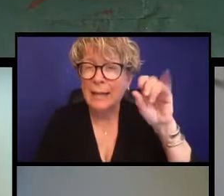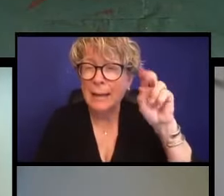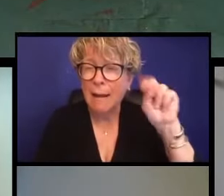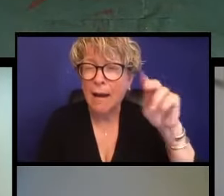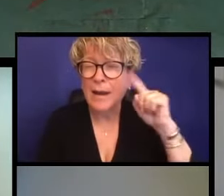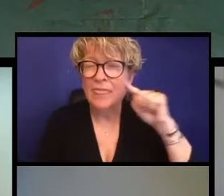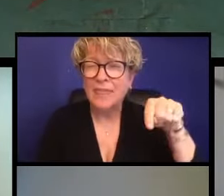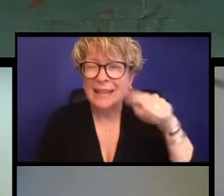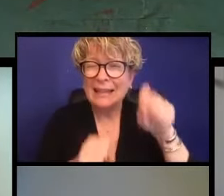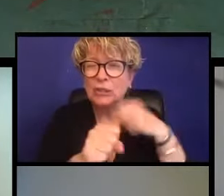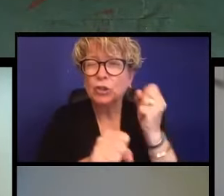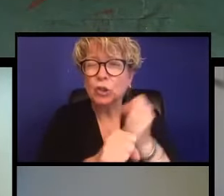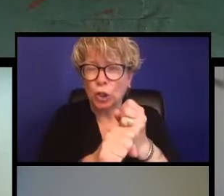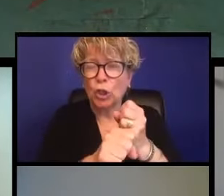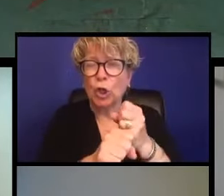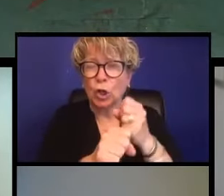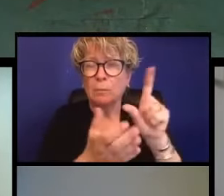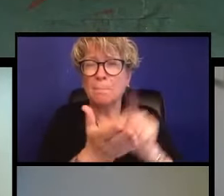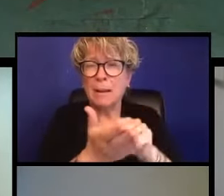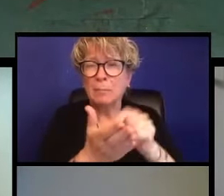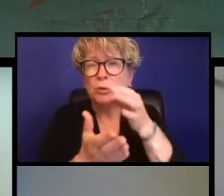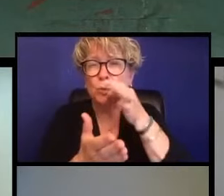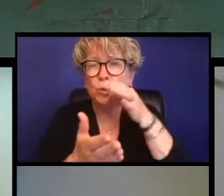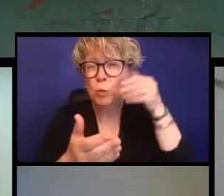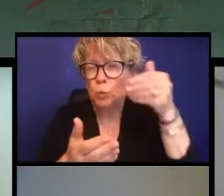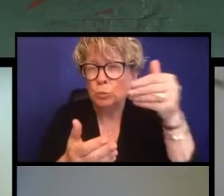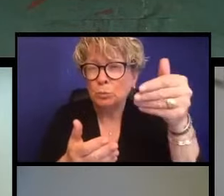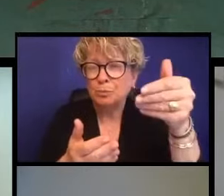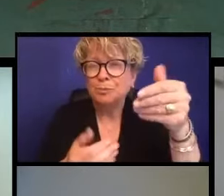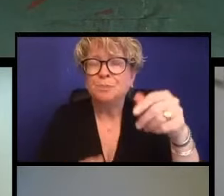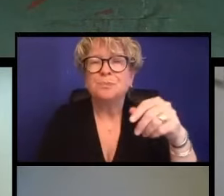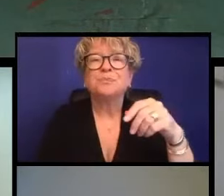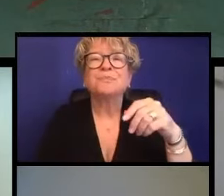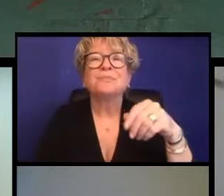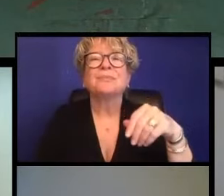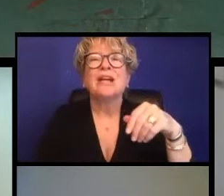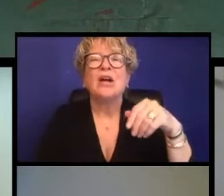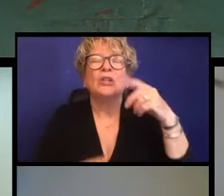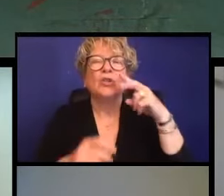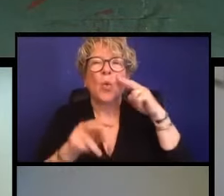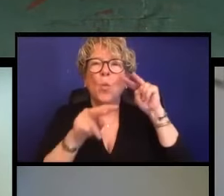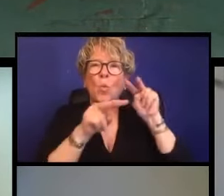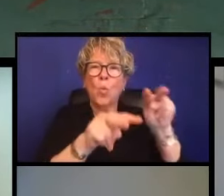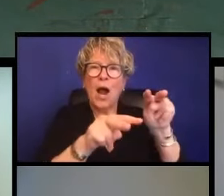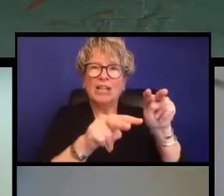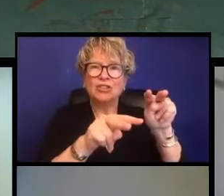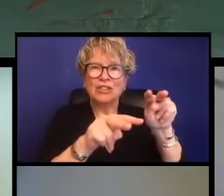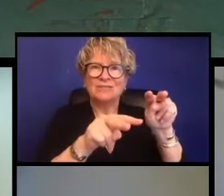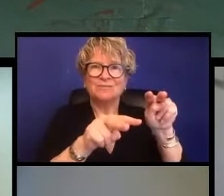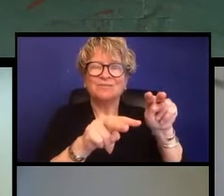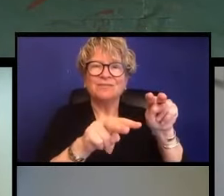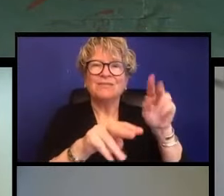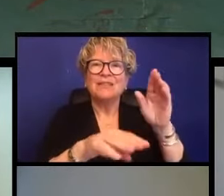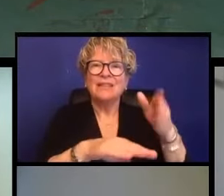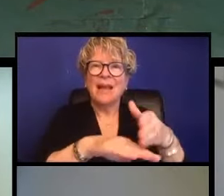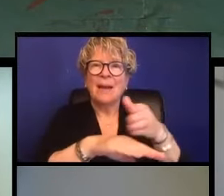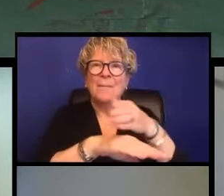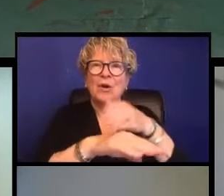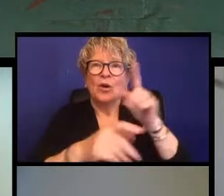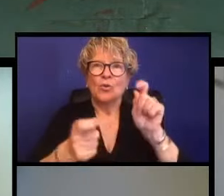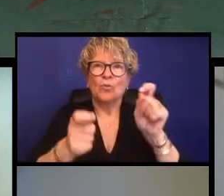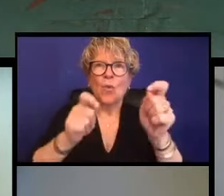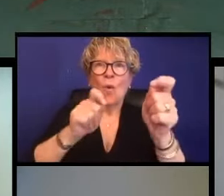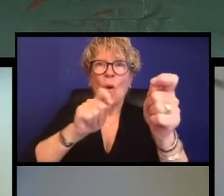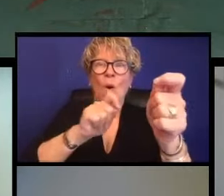later this year. So to me, the progression of that as an author in